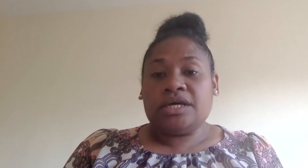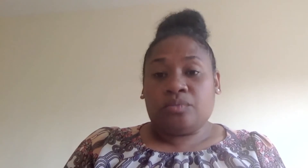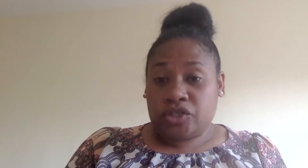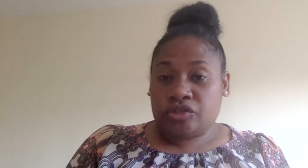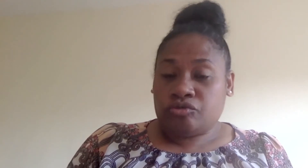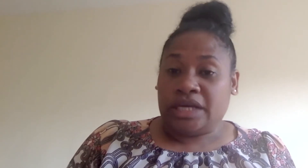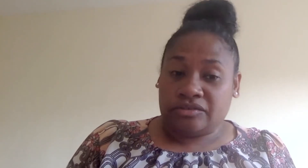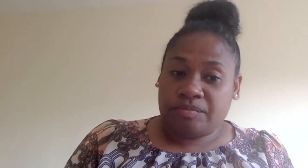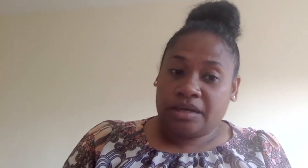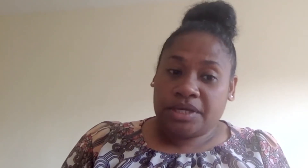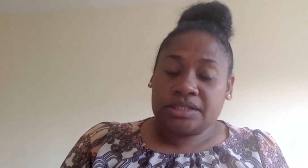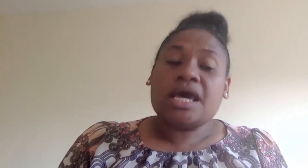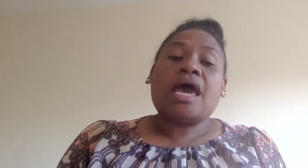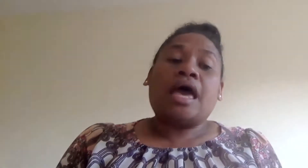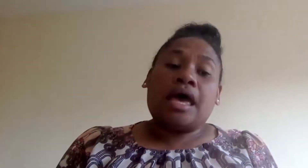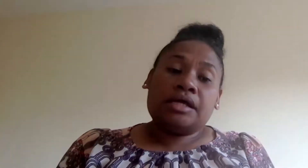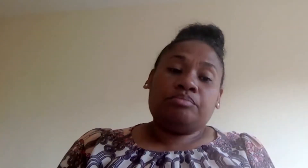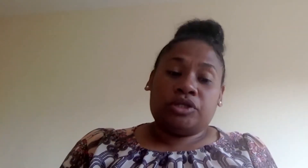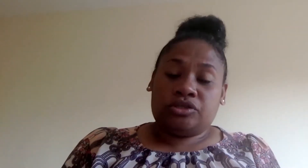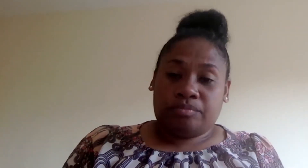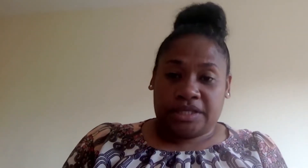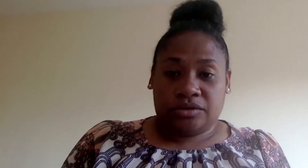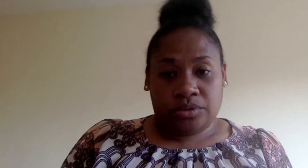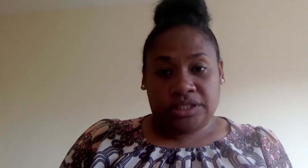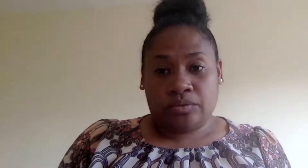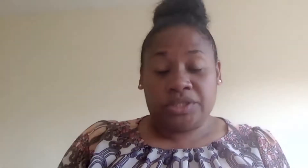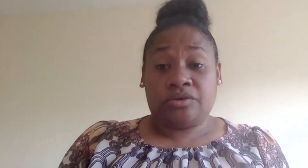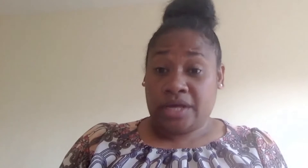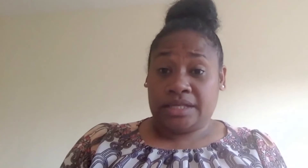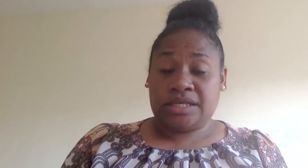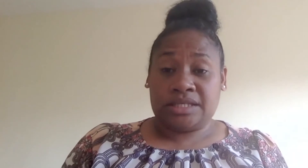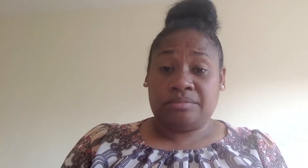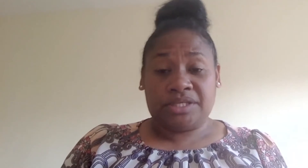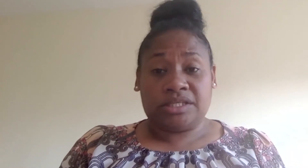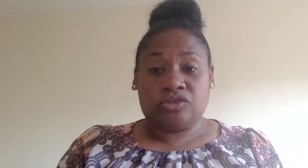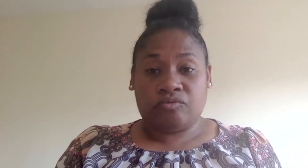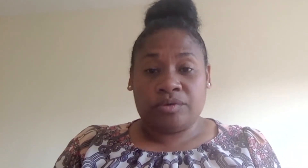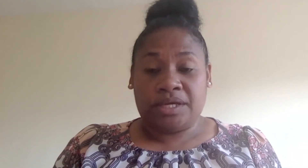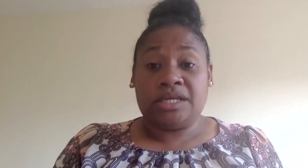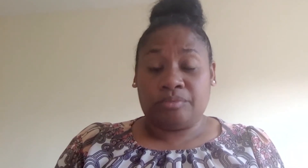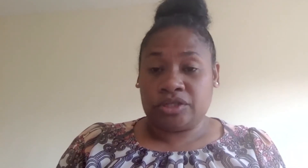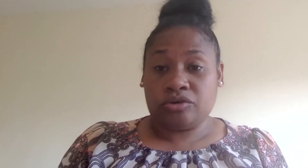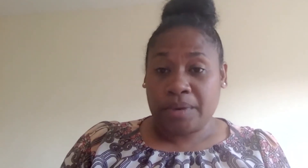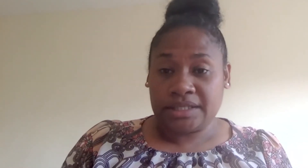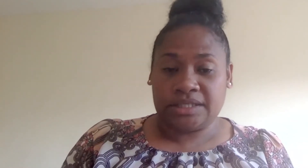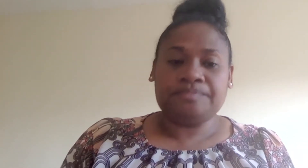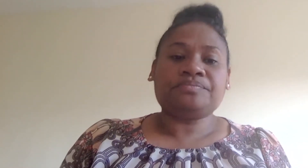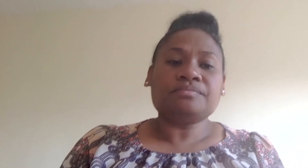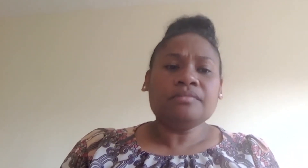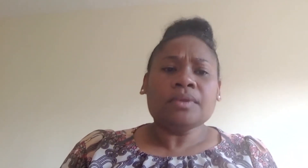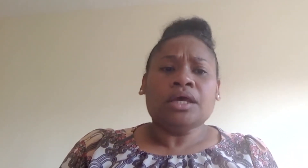quota, which is through an act of parliament, and political party quota, which creates a certain percentage of women in the political